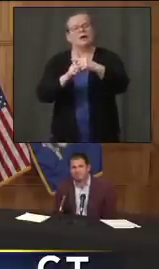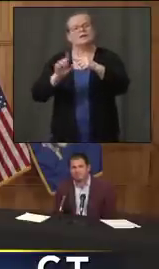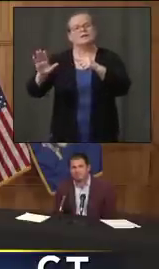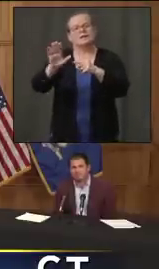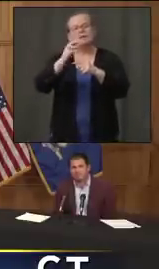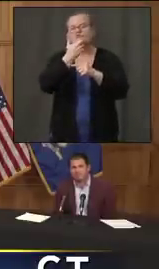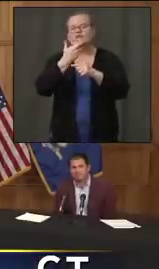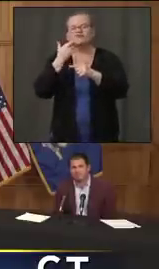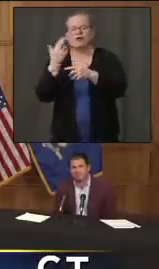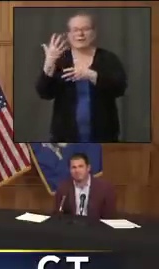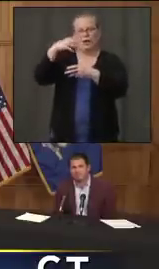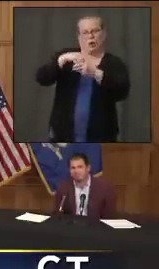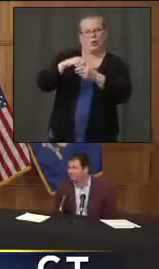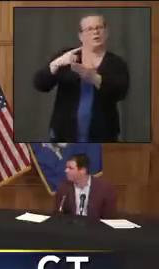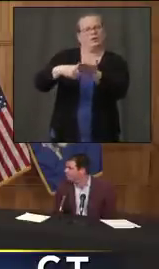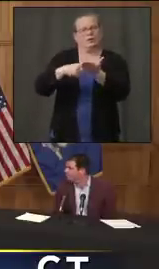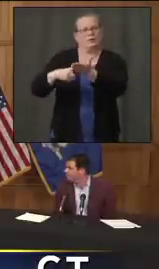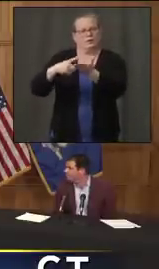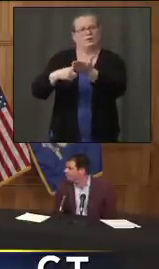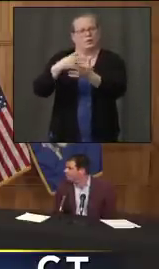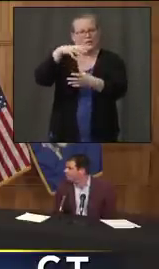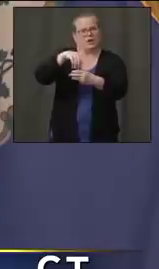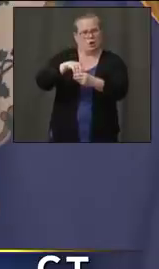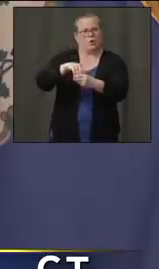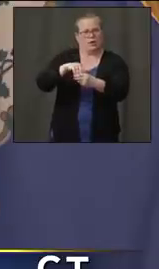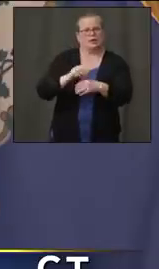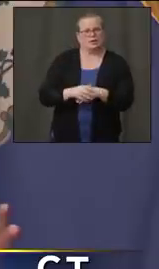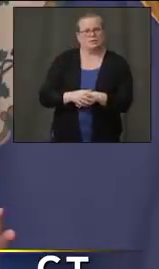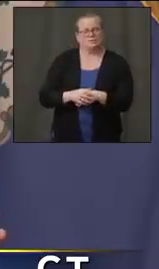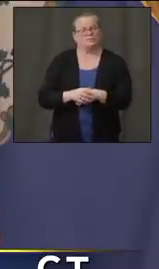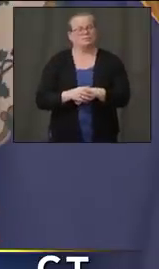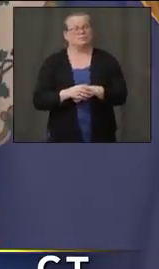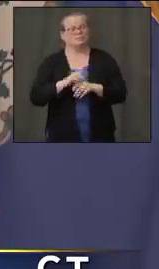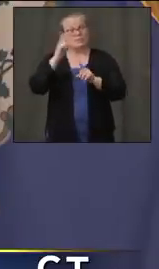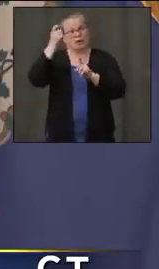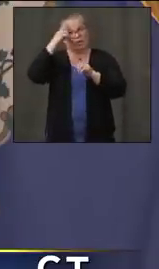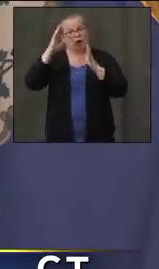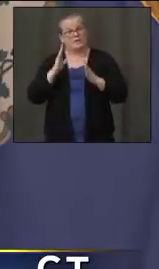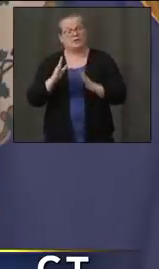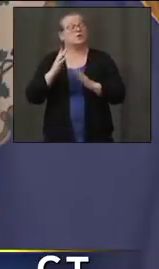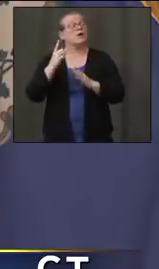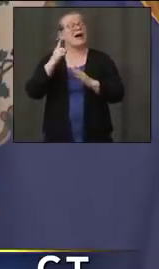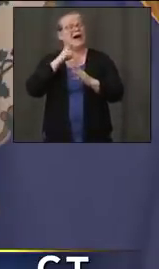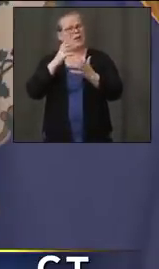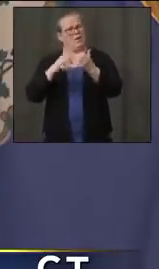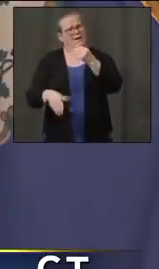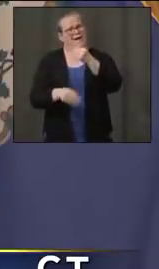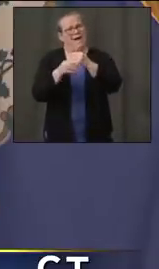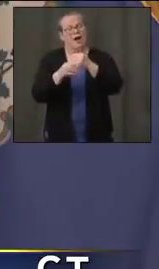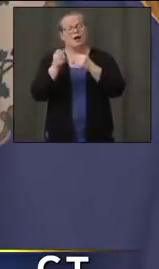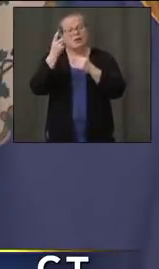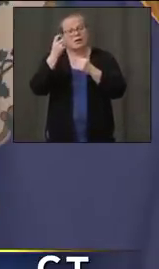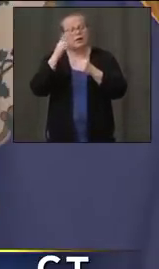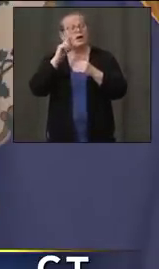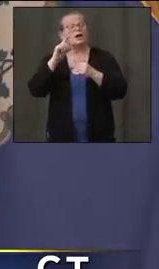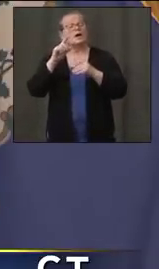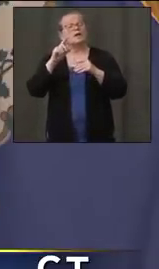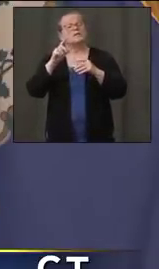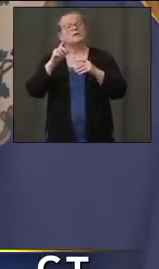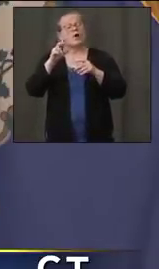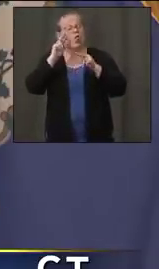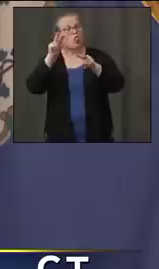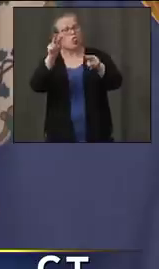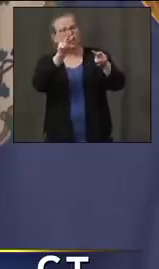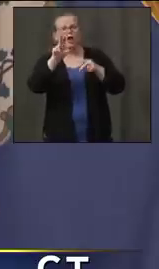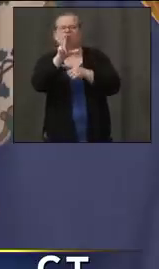I'd only add to that, if you want, that what we worry about looking around the rest of the country is the consumers may not feel comfortable going to